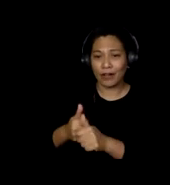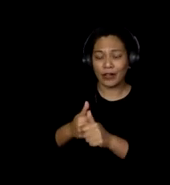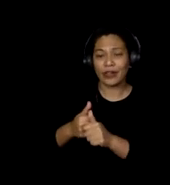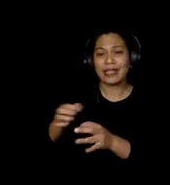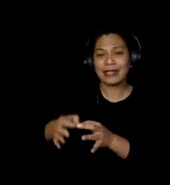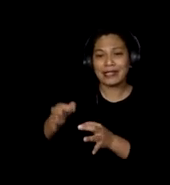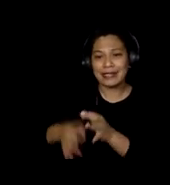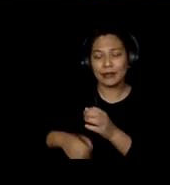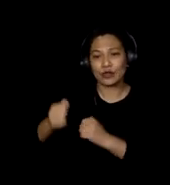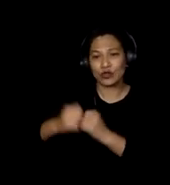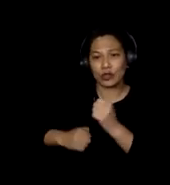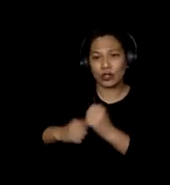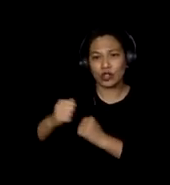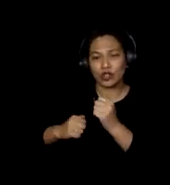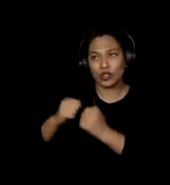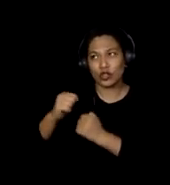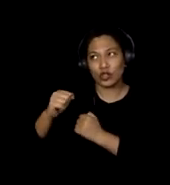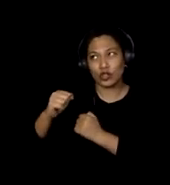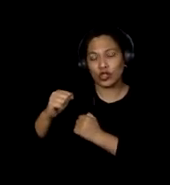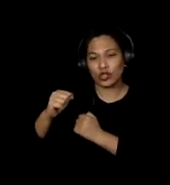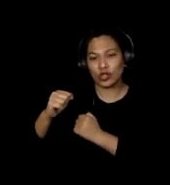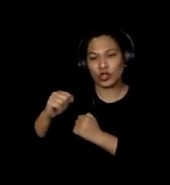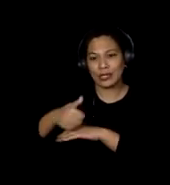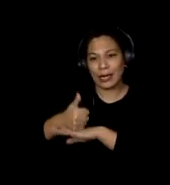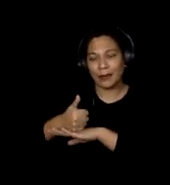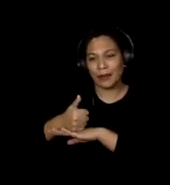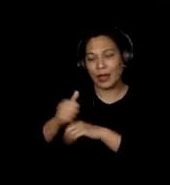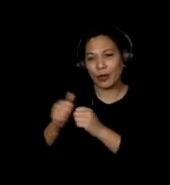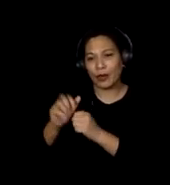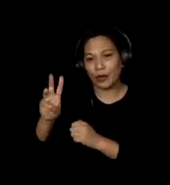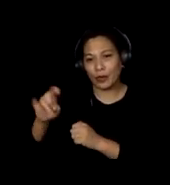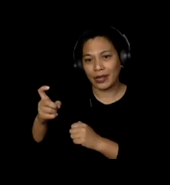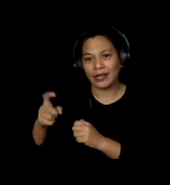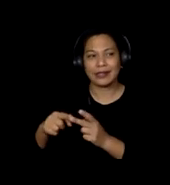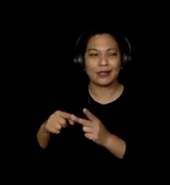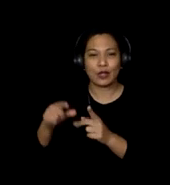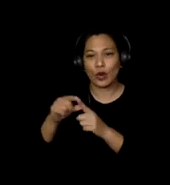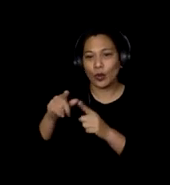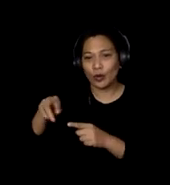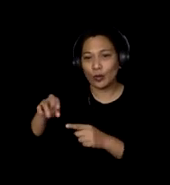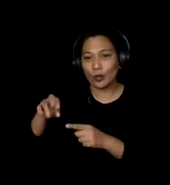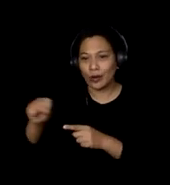simple structure that say Wix or WordPress or any of these sites recommend.